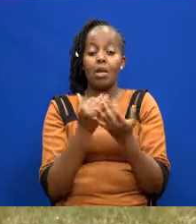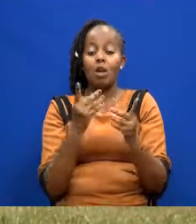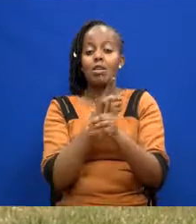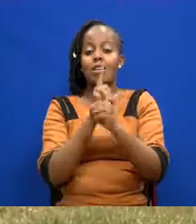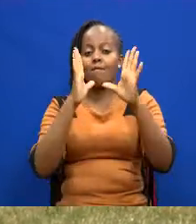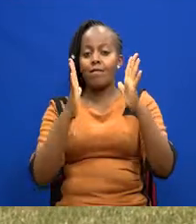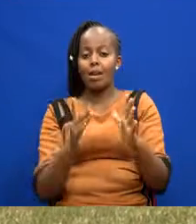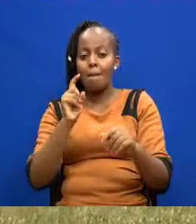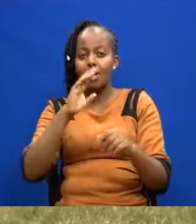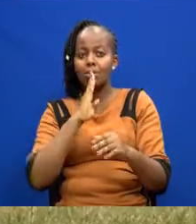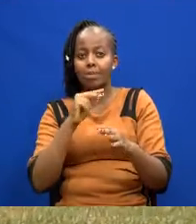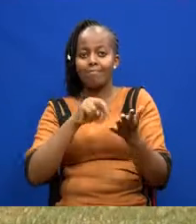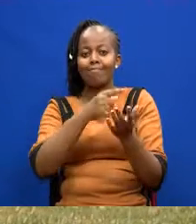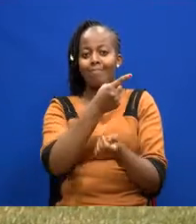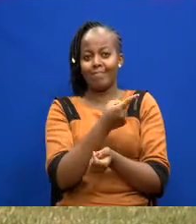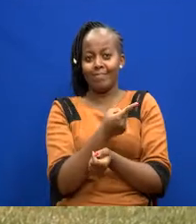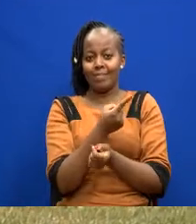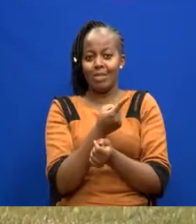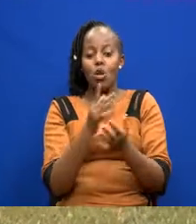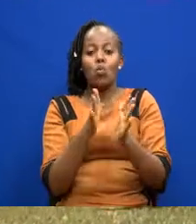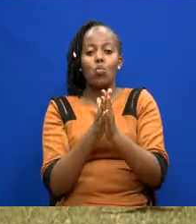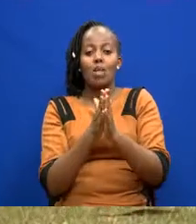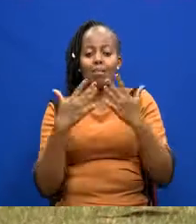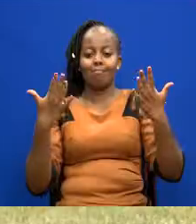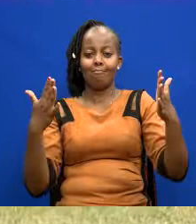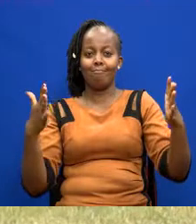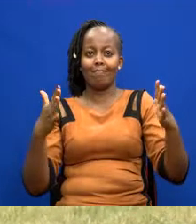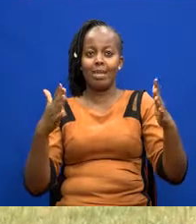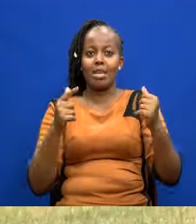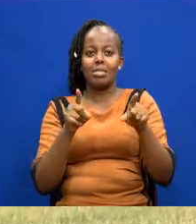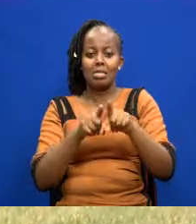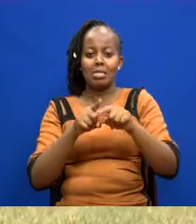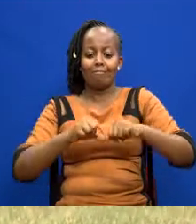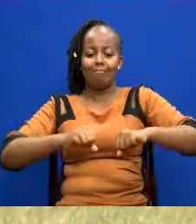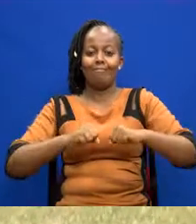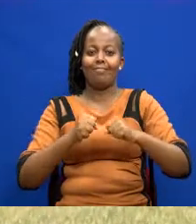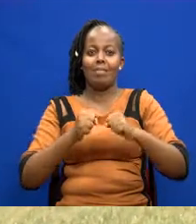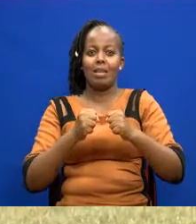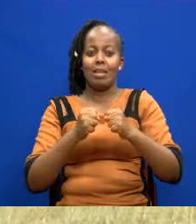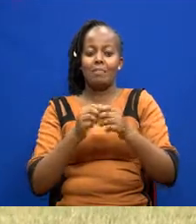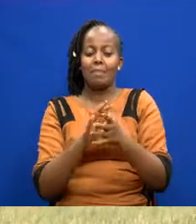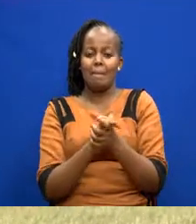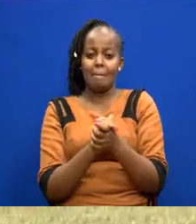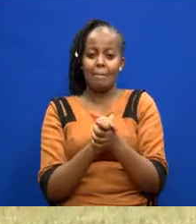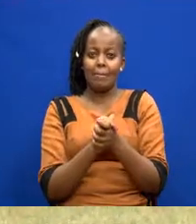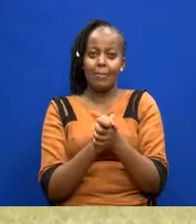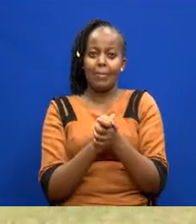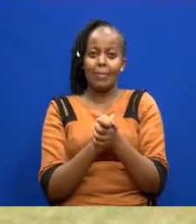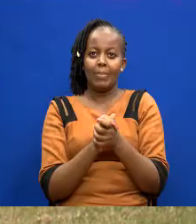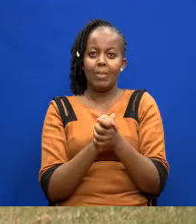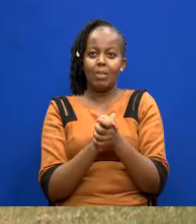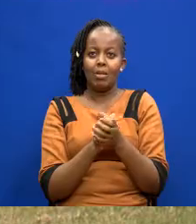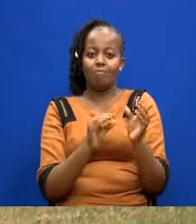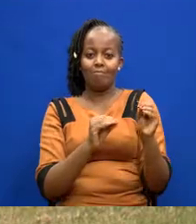The defender has to be composed with their hands out, like chicken wings, although tougher chicken wings.